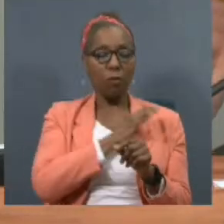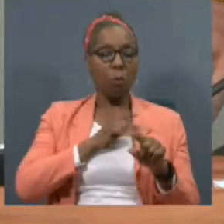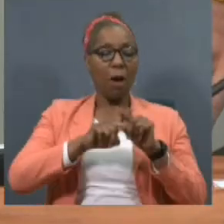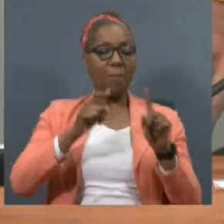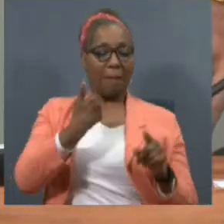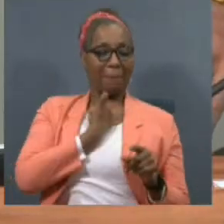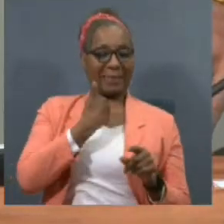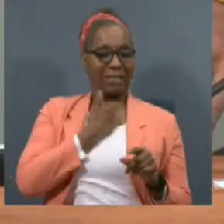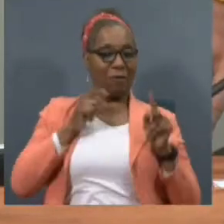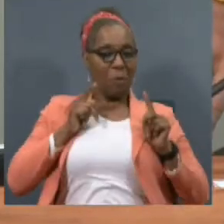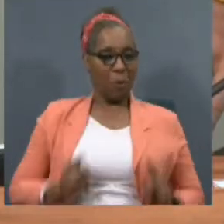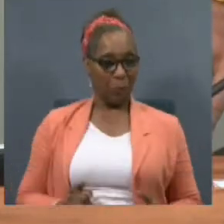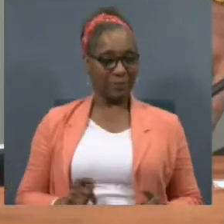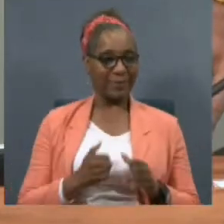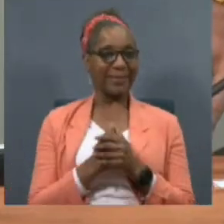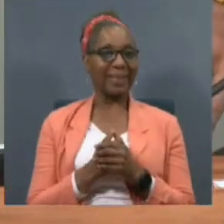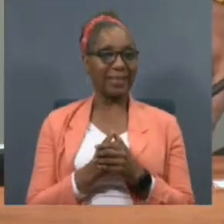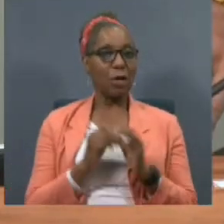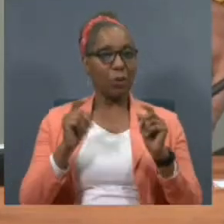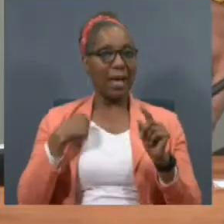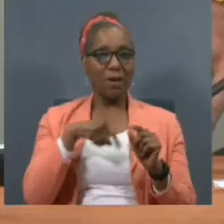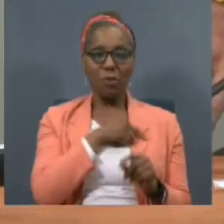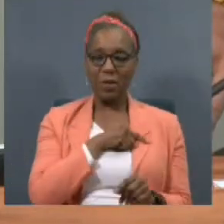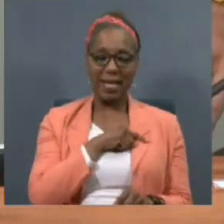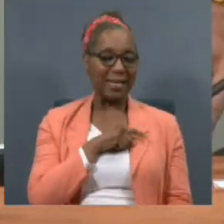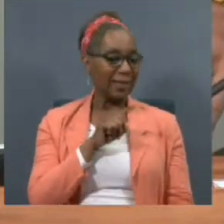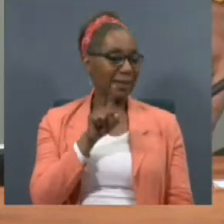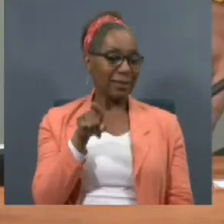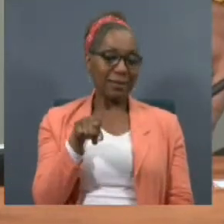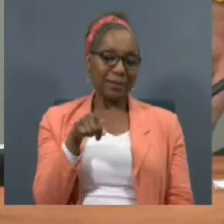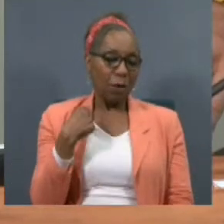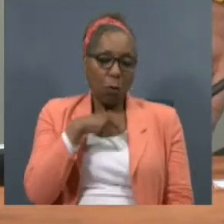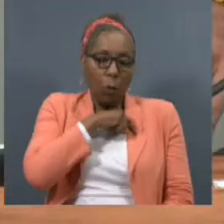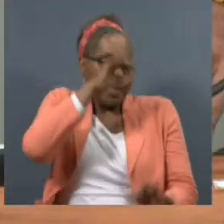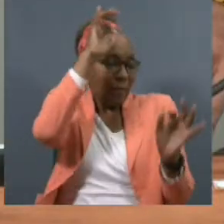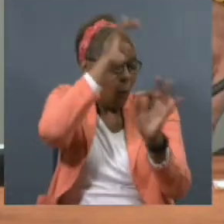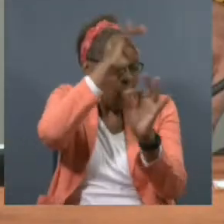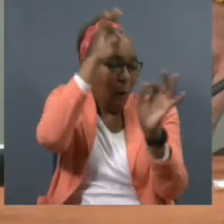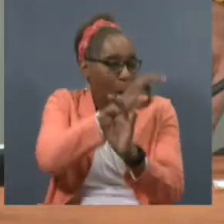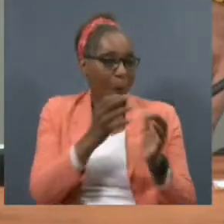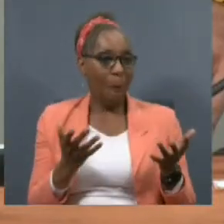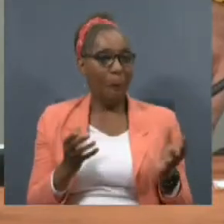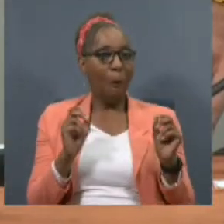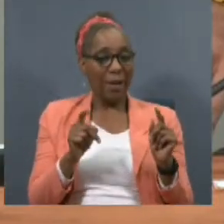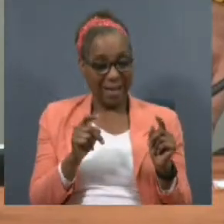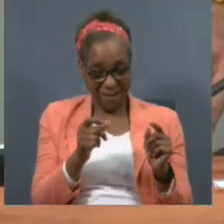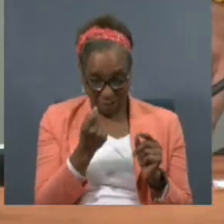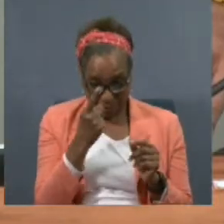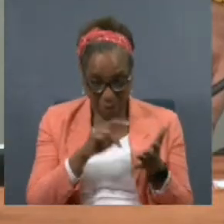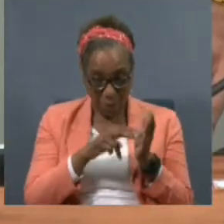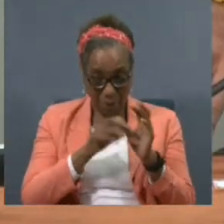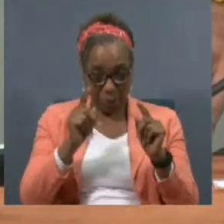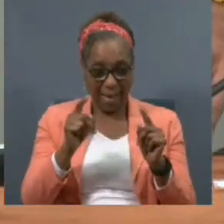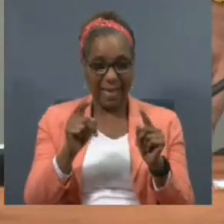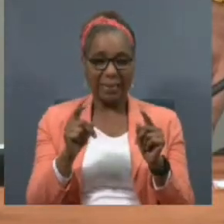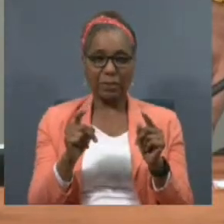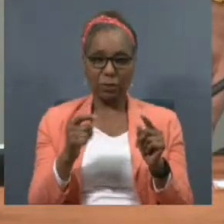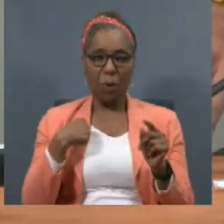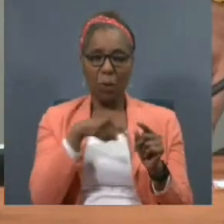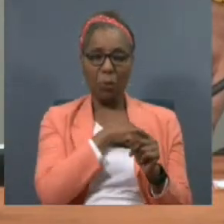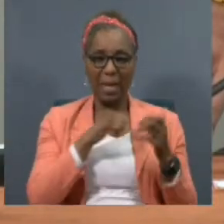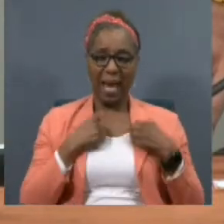personally, is we just don't know. You know what I mean? And I think that puts a fear